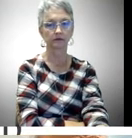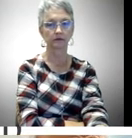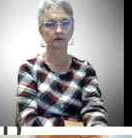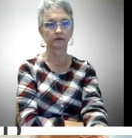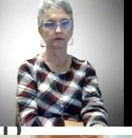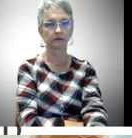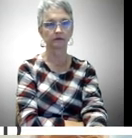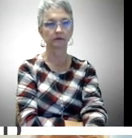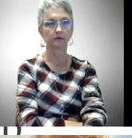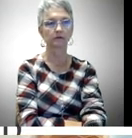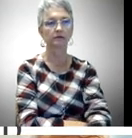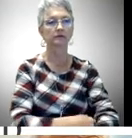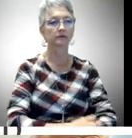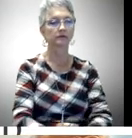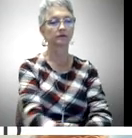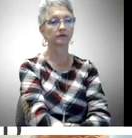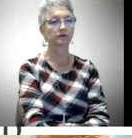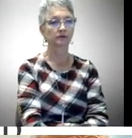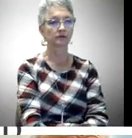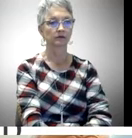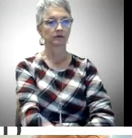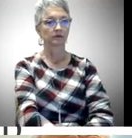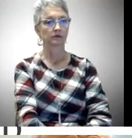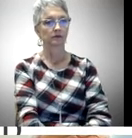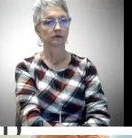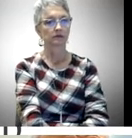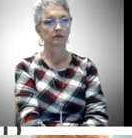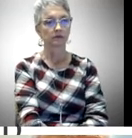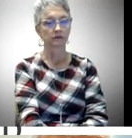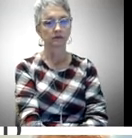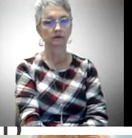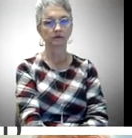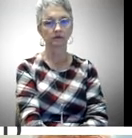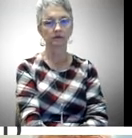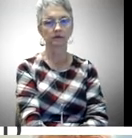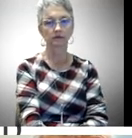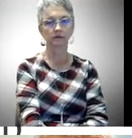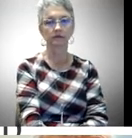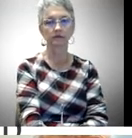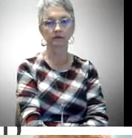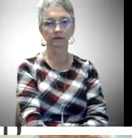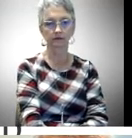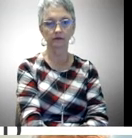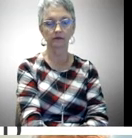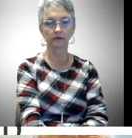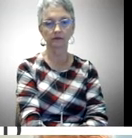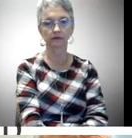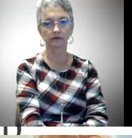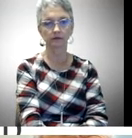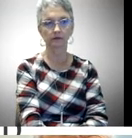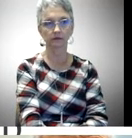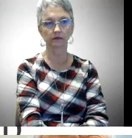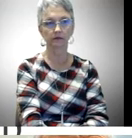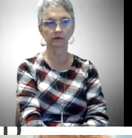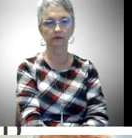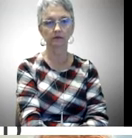17, school districts are supposed to notify the youth that their rights under IDEA, which is the federal law